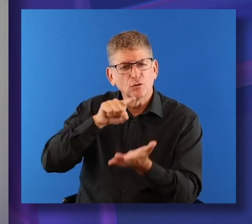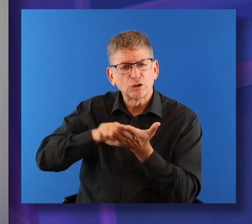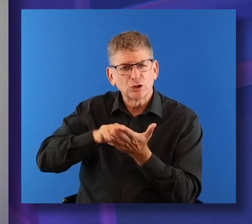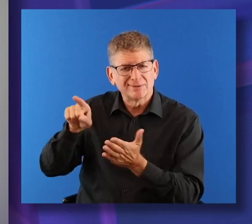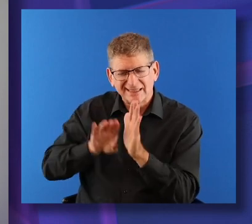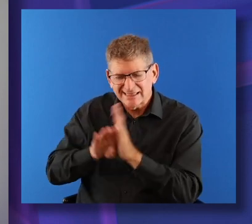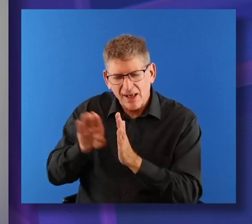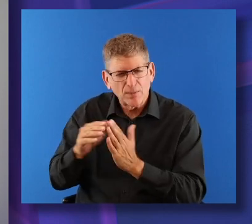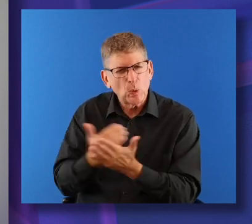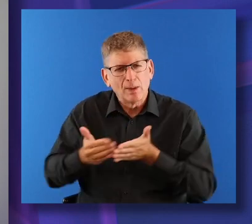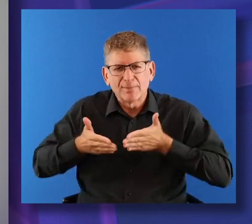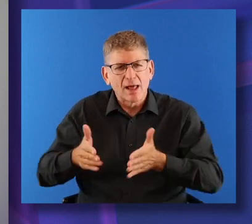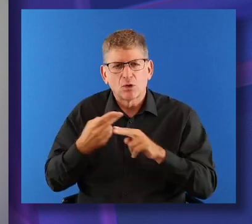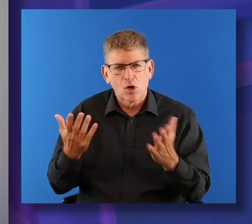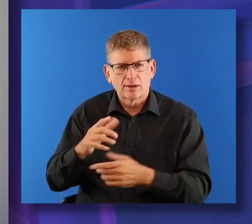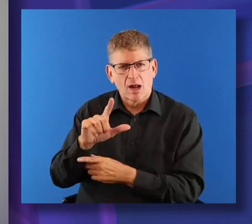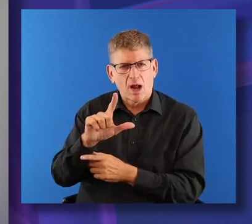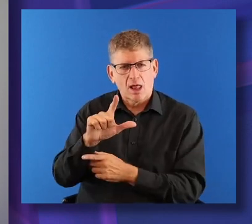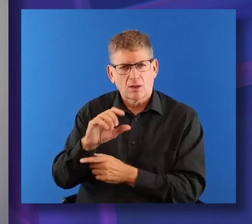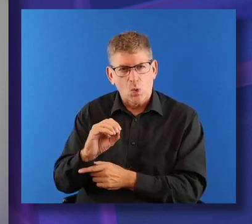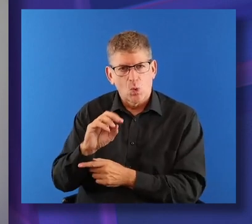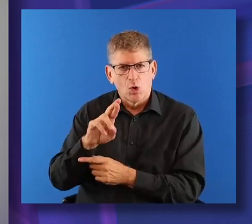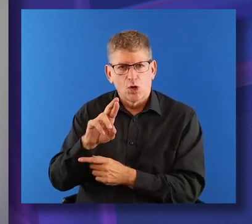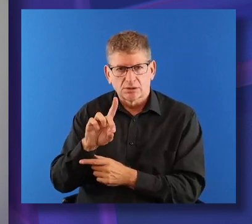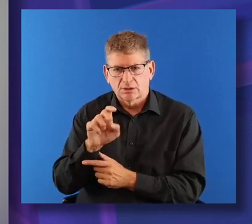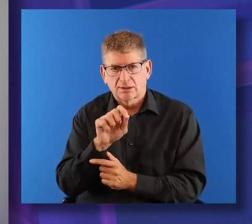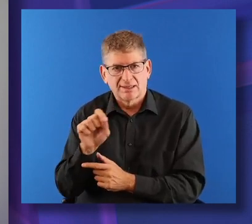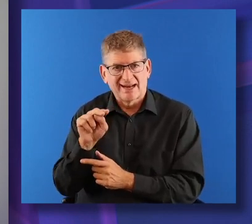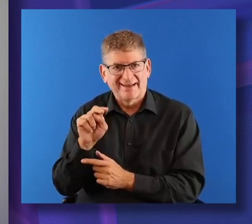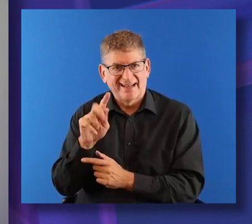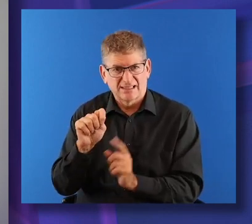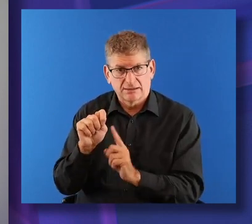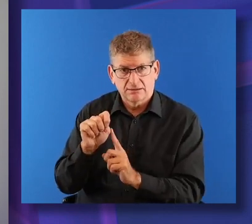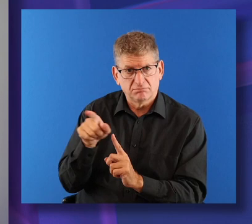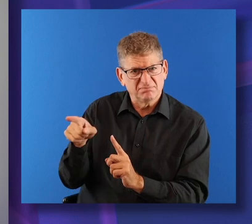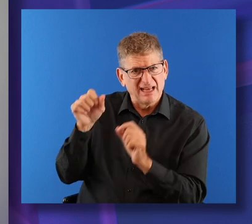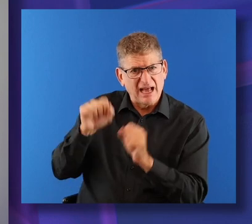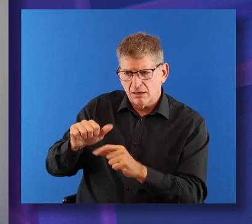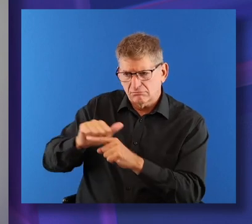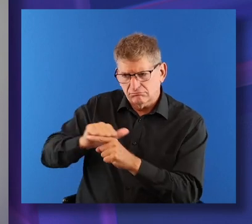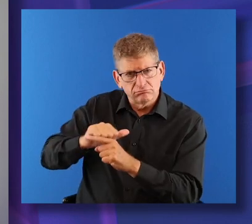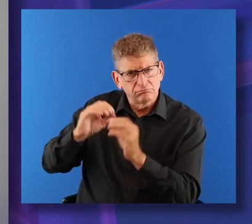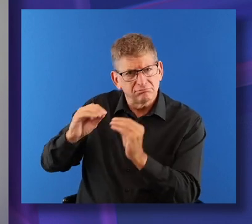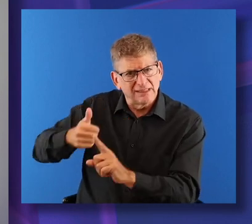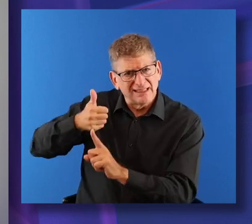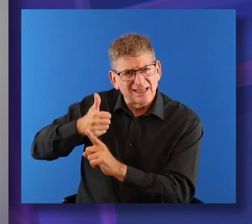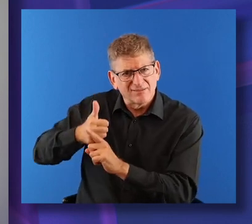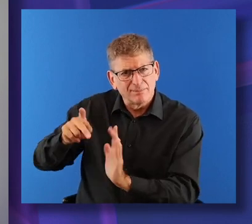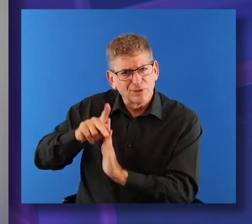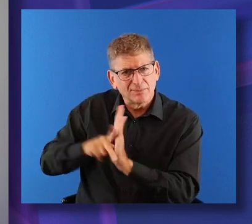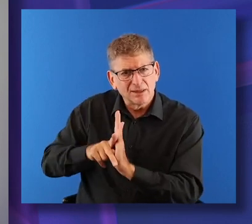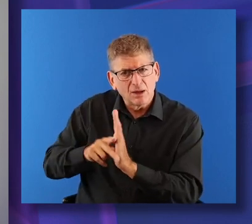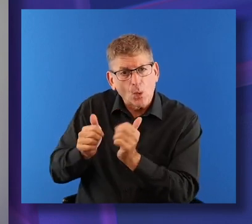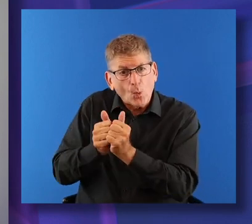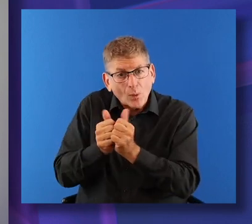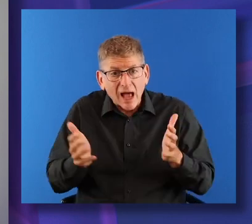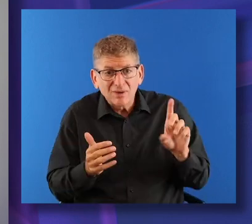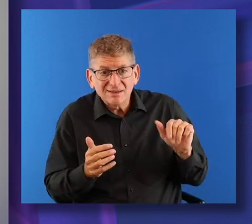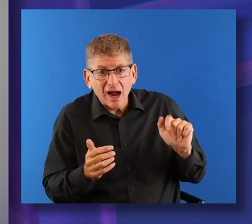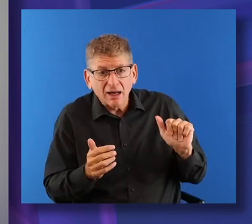Research developed a method called LordNet, which can train itself in principle without the data from the traditional